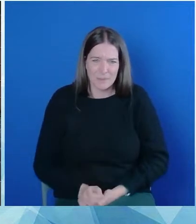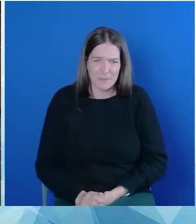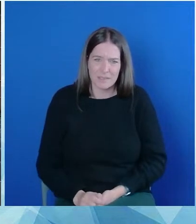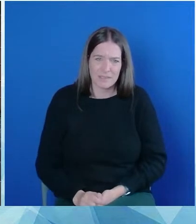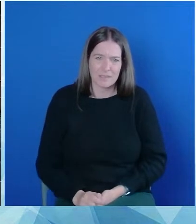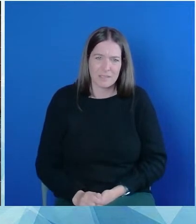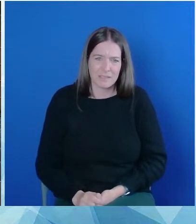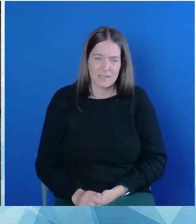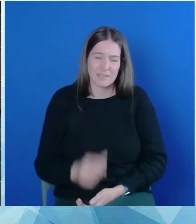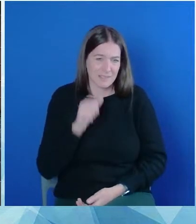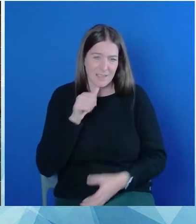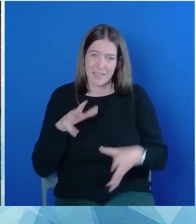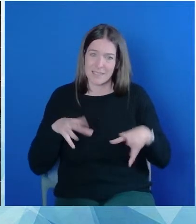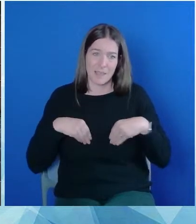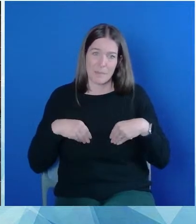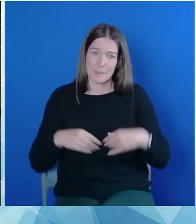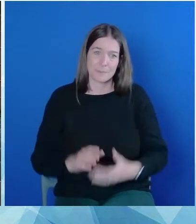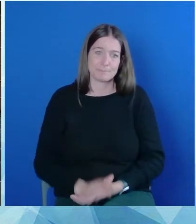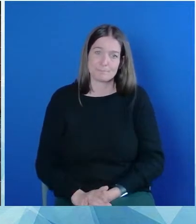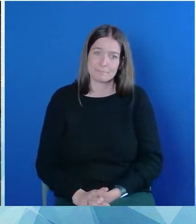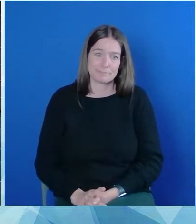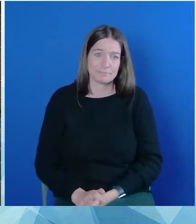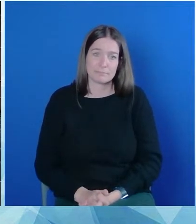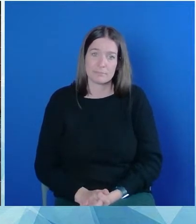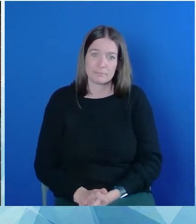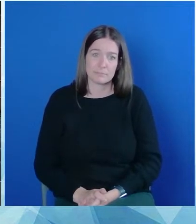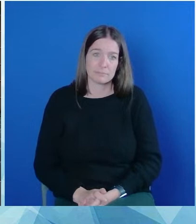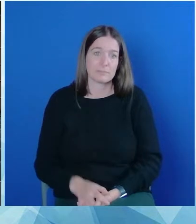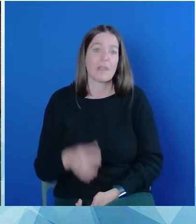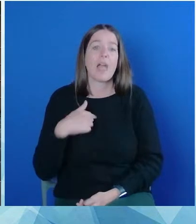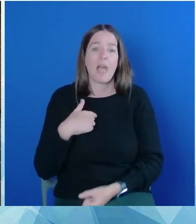she's been told not to, and that is not acceptable.